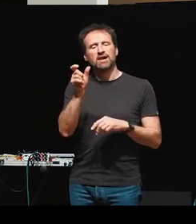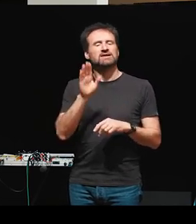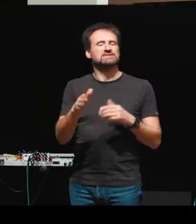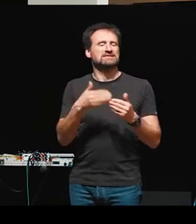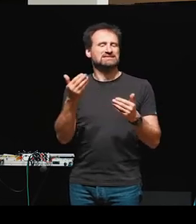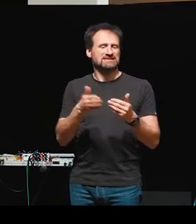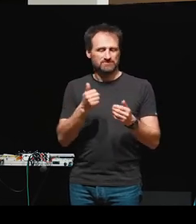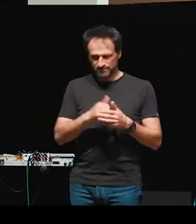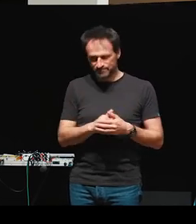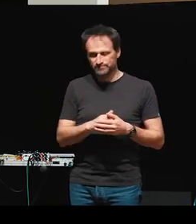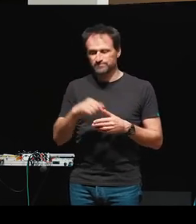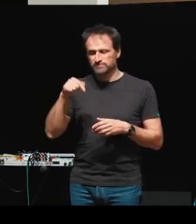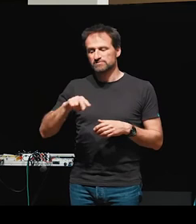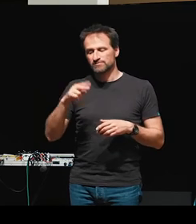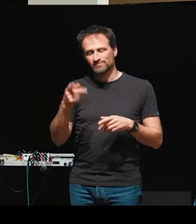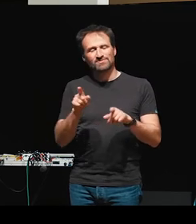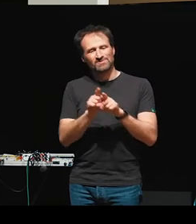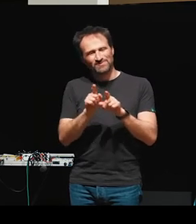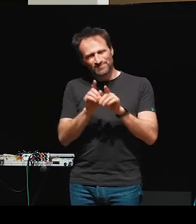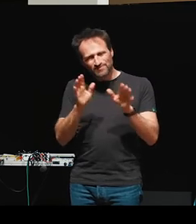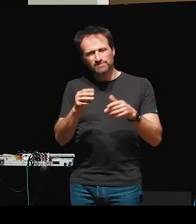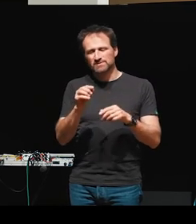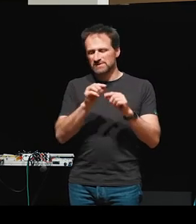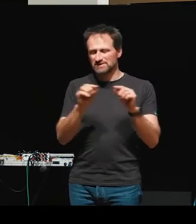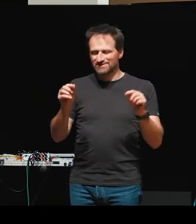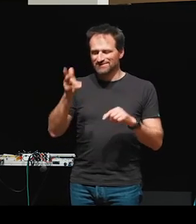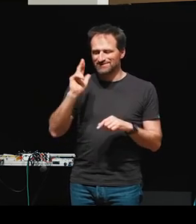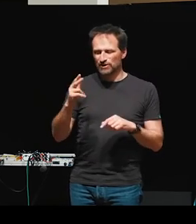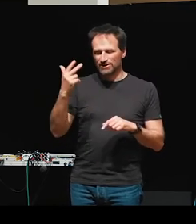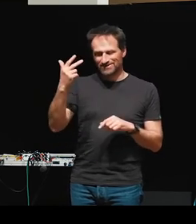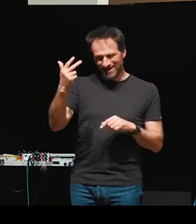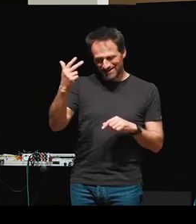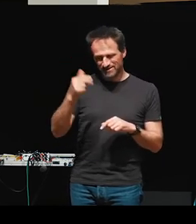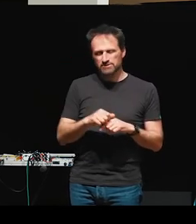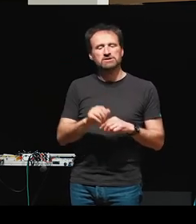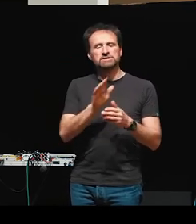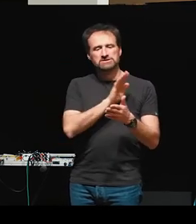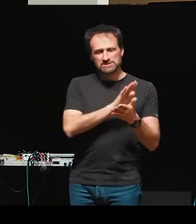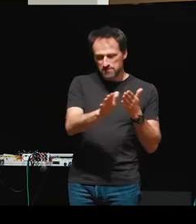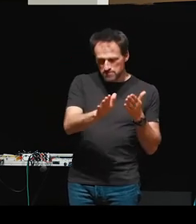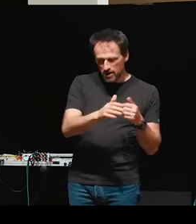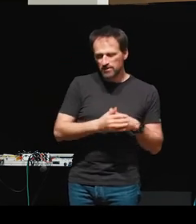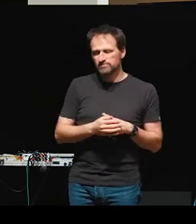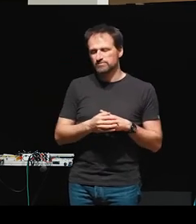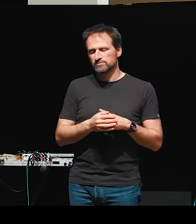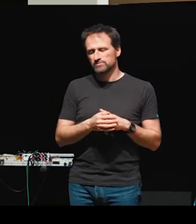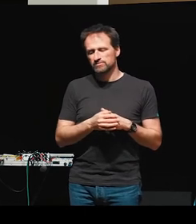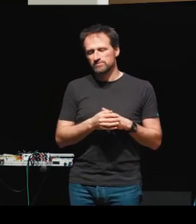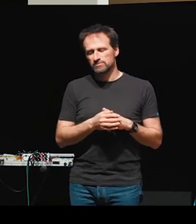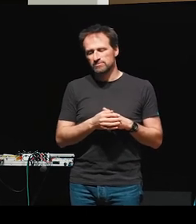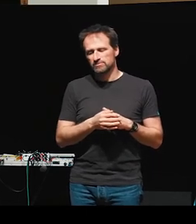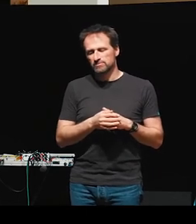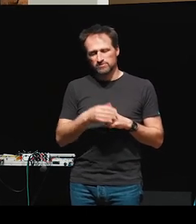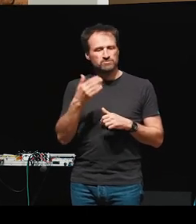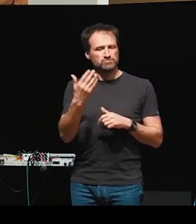Again, I have a similar error, a line 303. This is simple. And here's when I'm going to be handling the